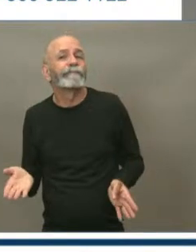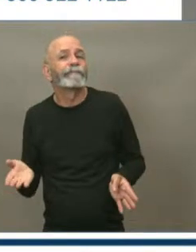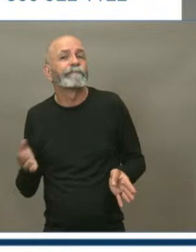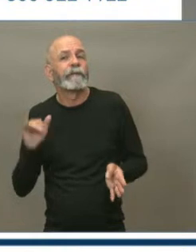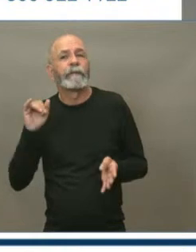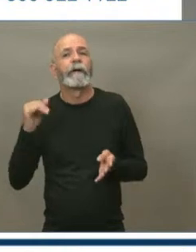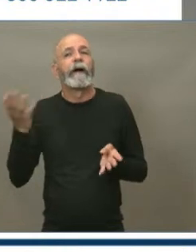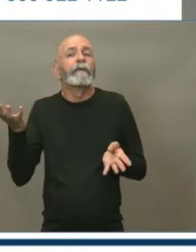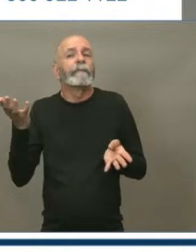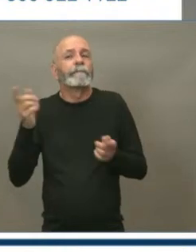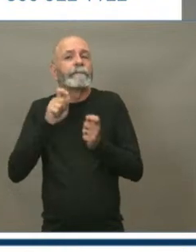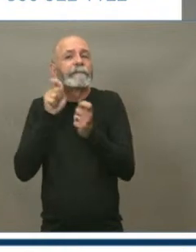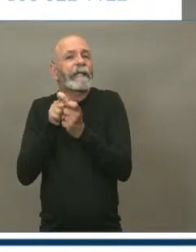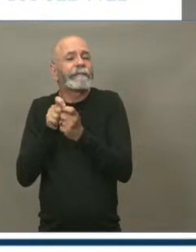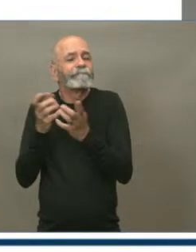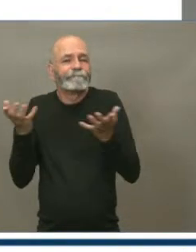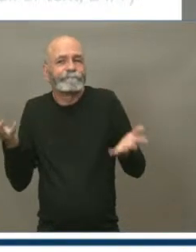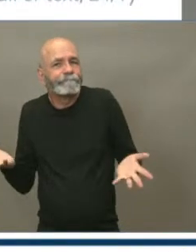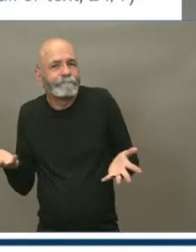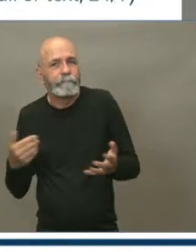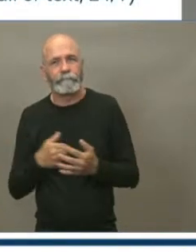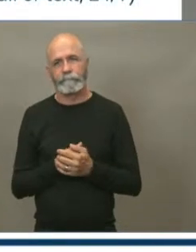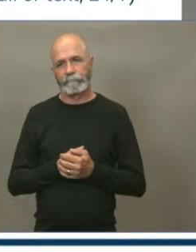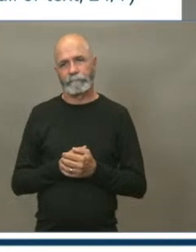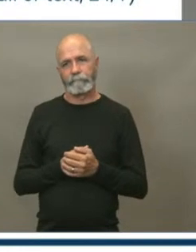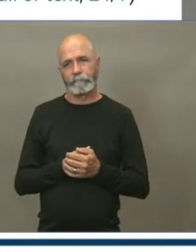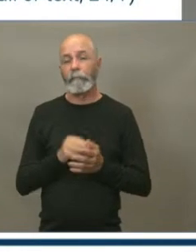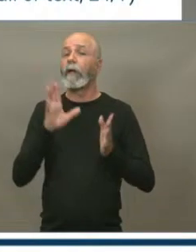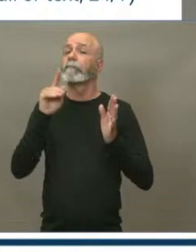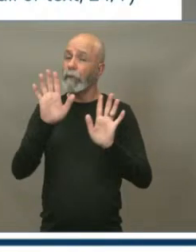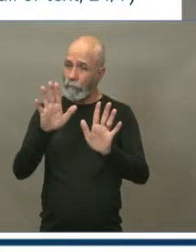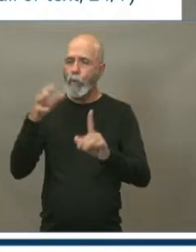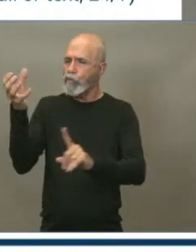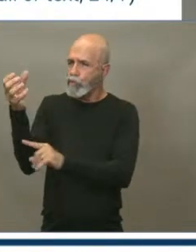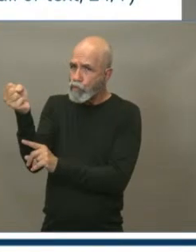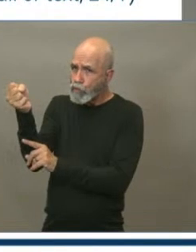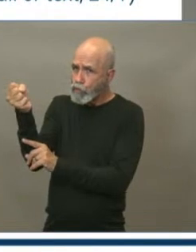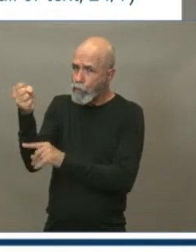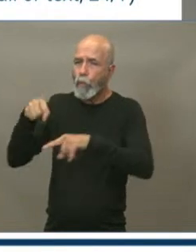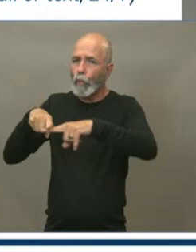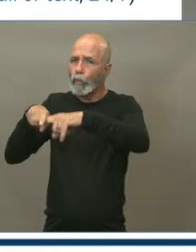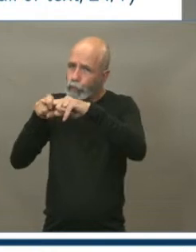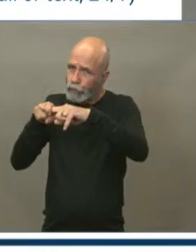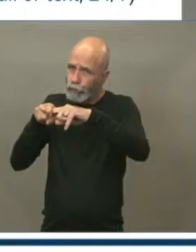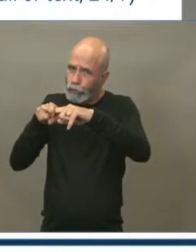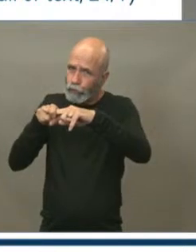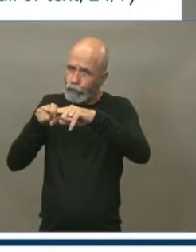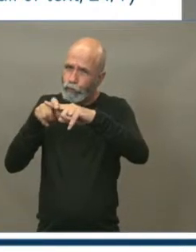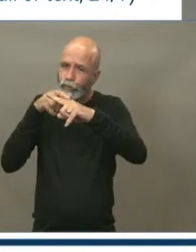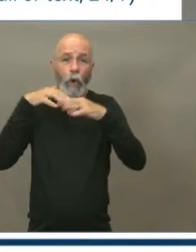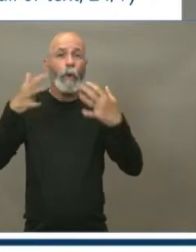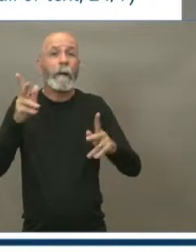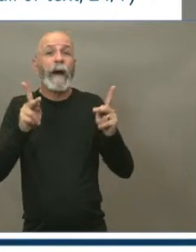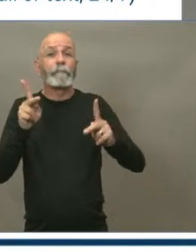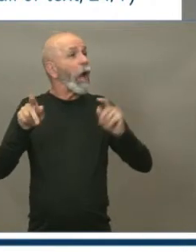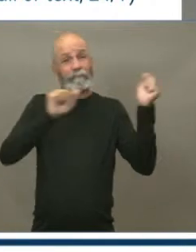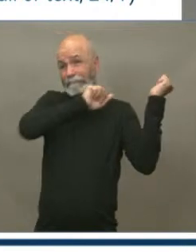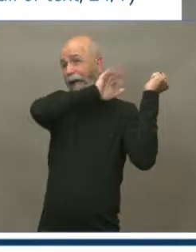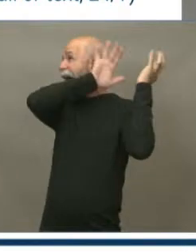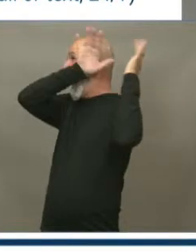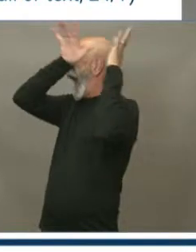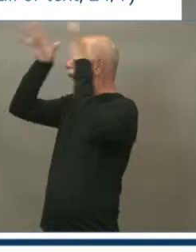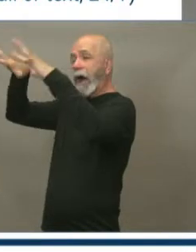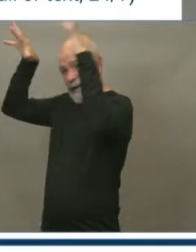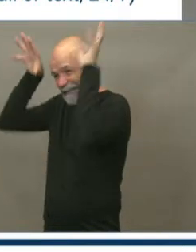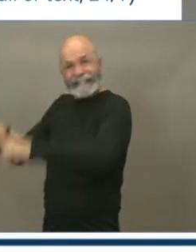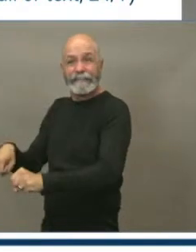when we get into that last week of May. So we're asking people to hold off. We don't want to flood our exemption process, so people up until the